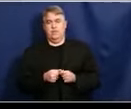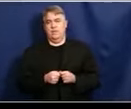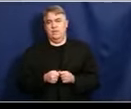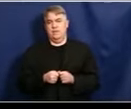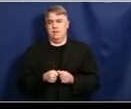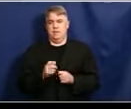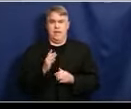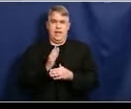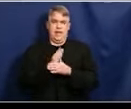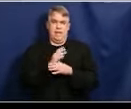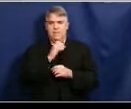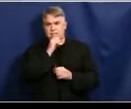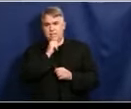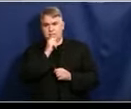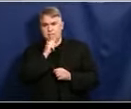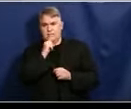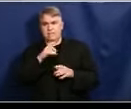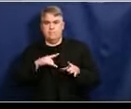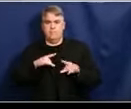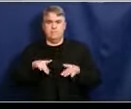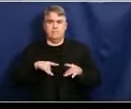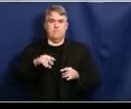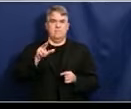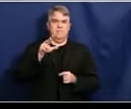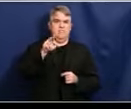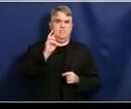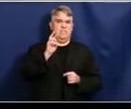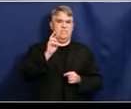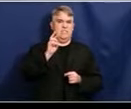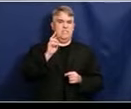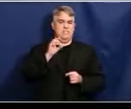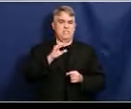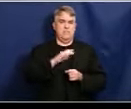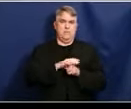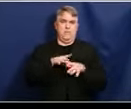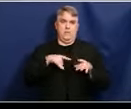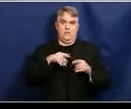for all of our cases is 36 years of age.